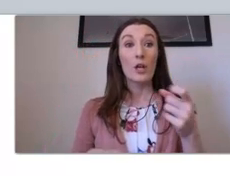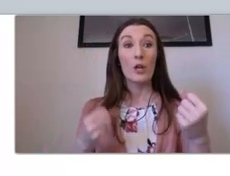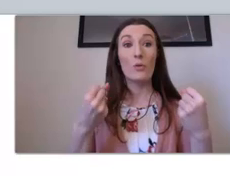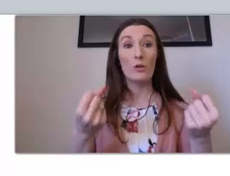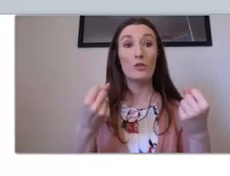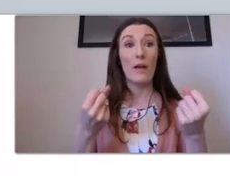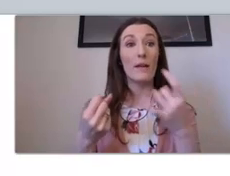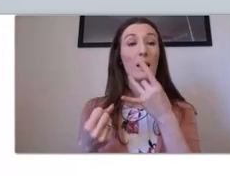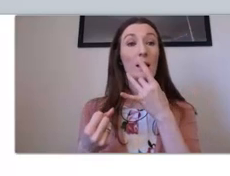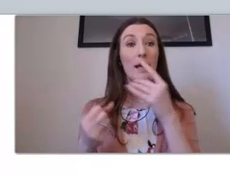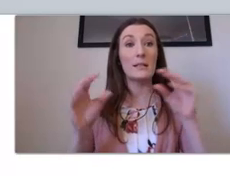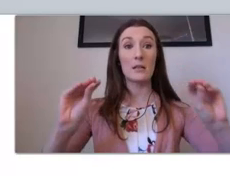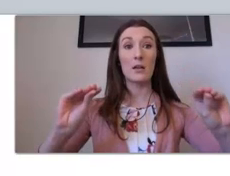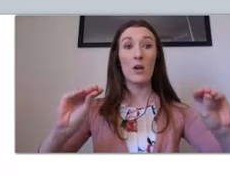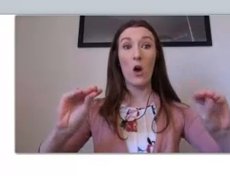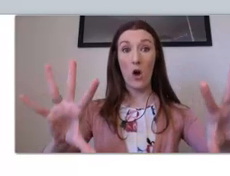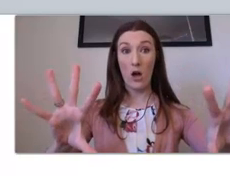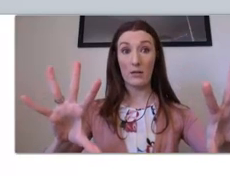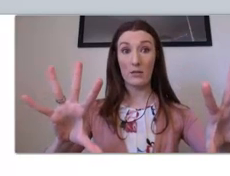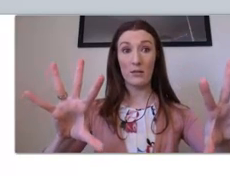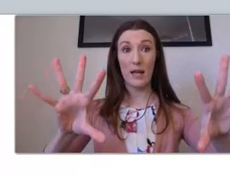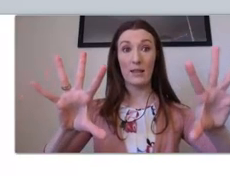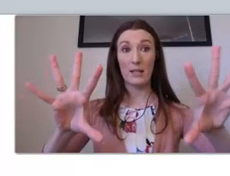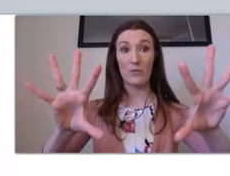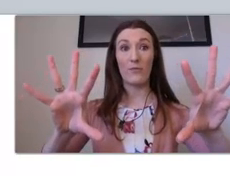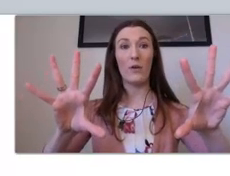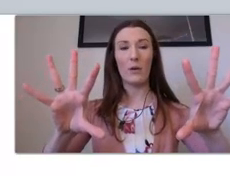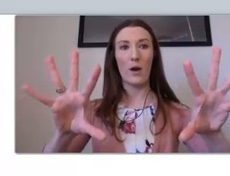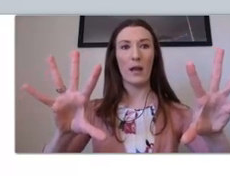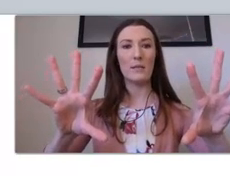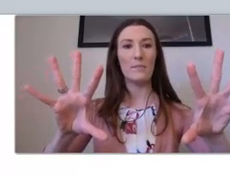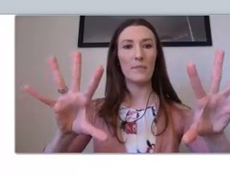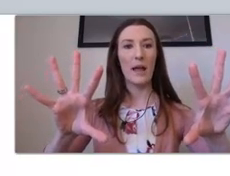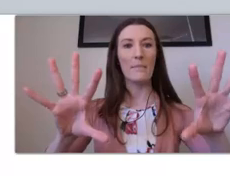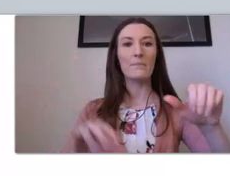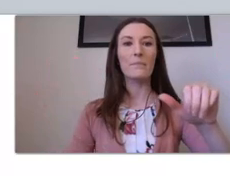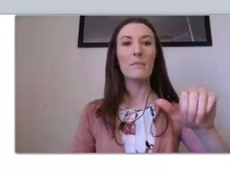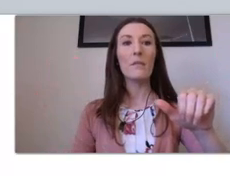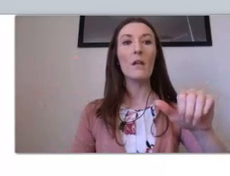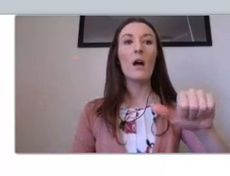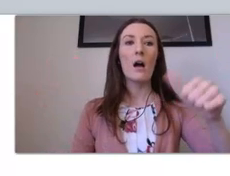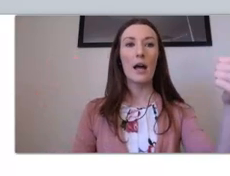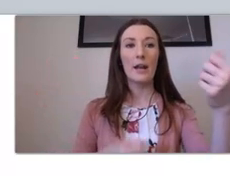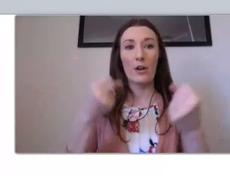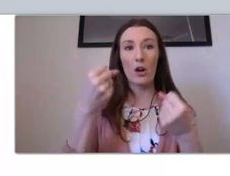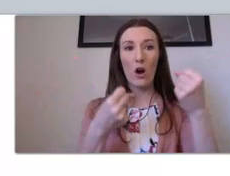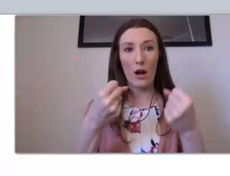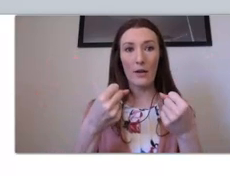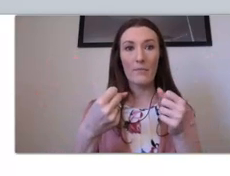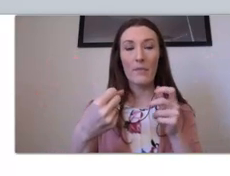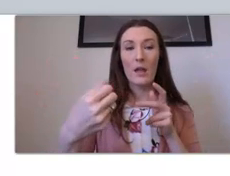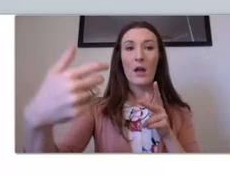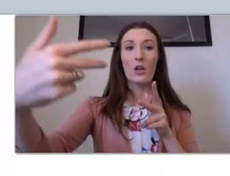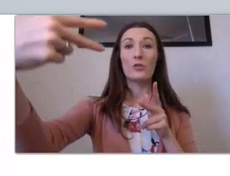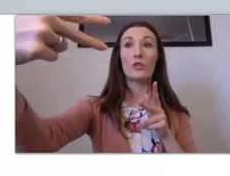suppose you driving lights on. Okay, these are very bright. Okay, another